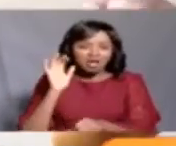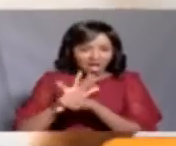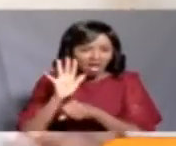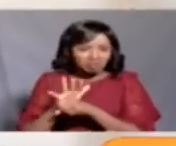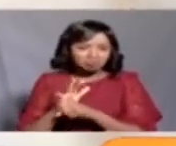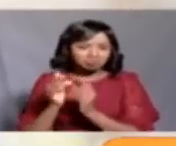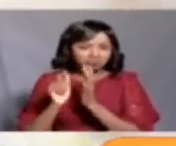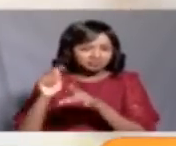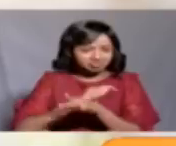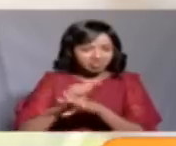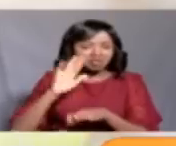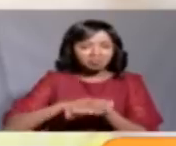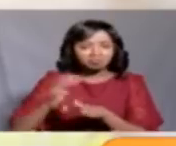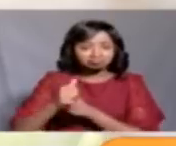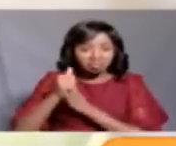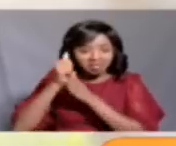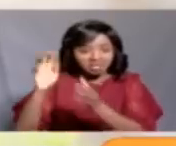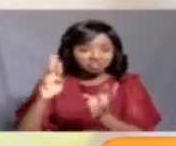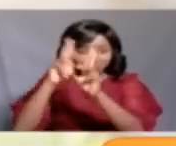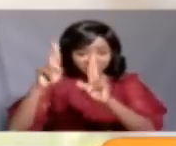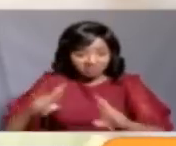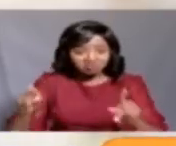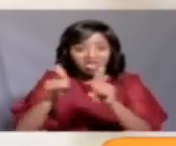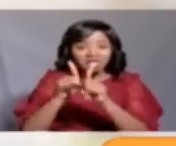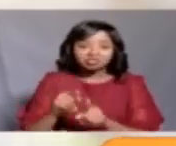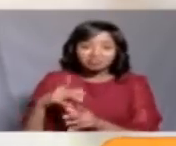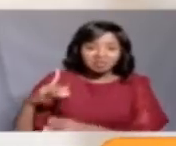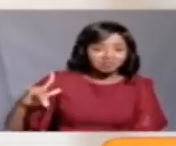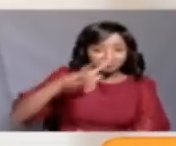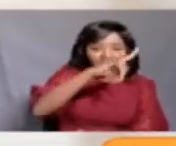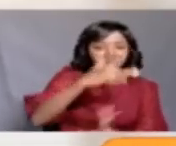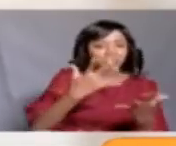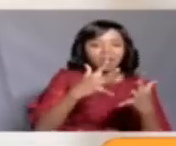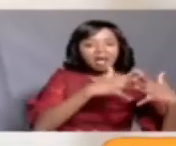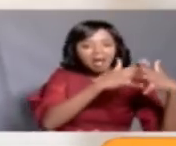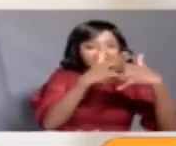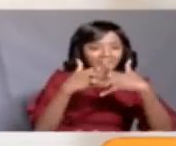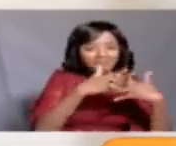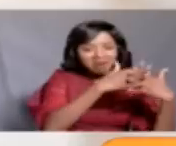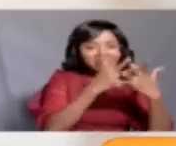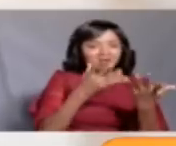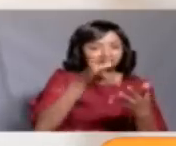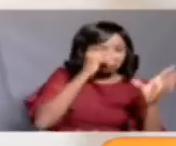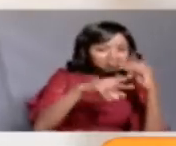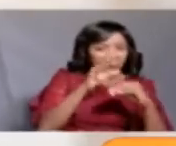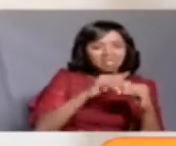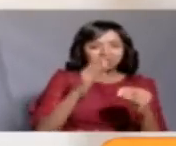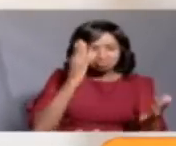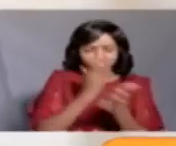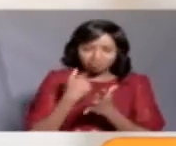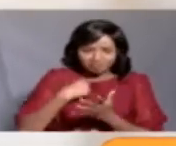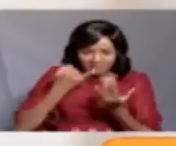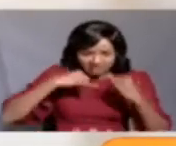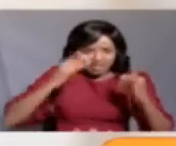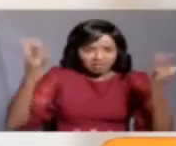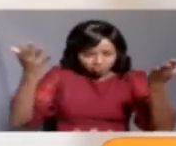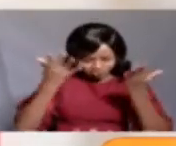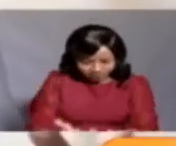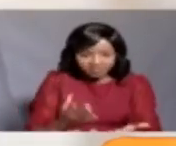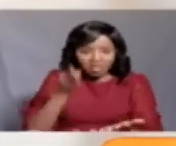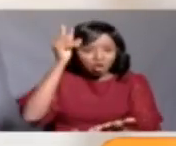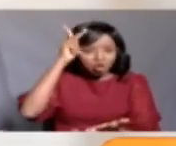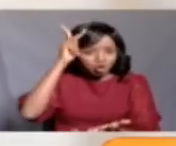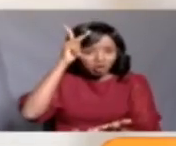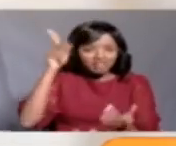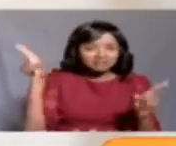leadership, project management. I've been to the US again on the pitching side. So I try to do the same knowledge I have gained. I